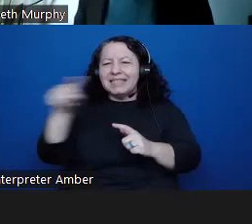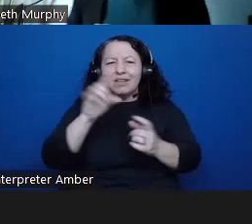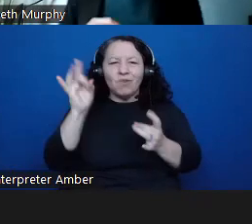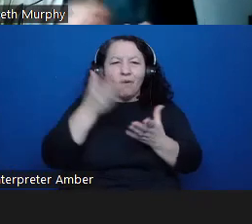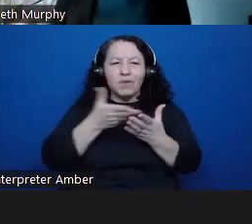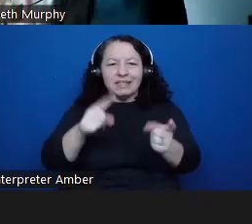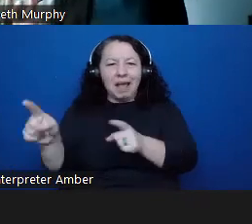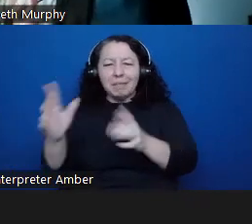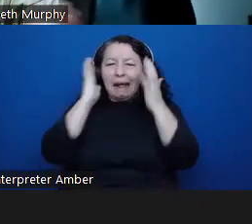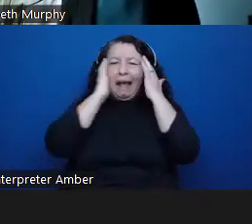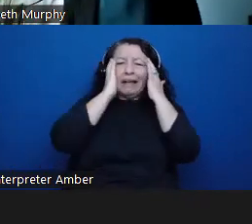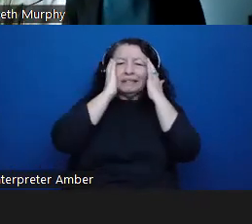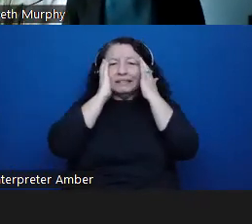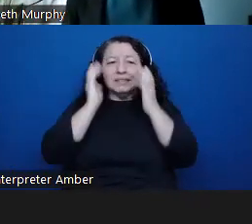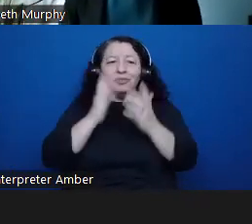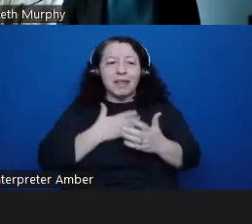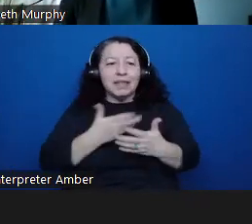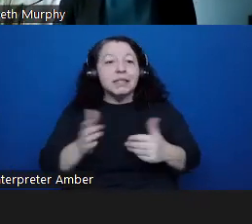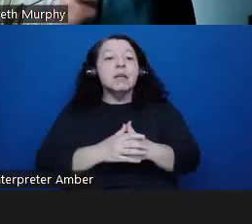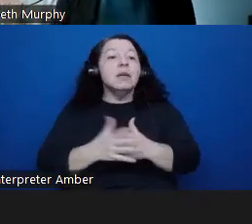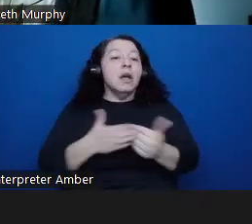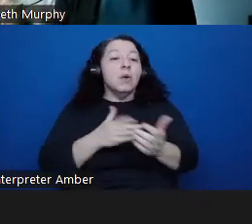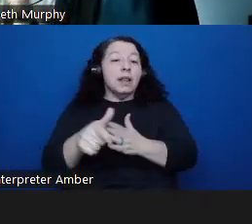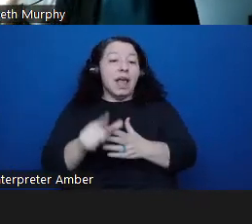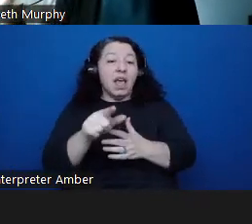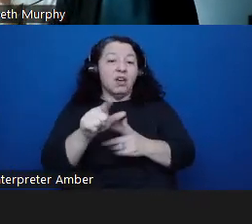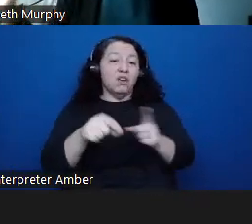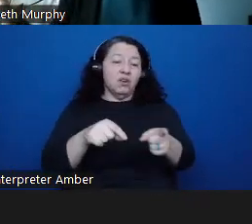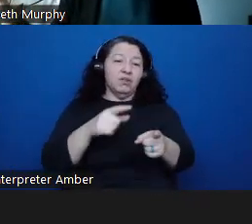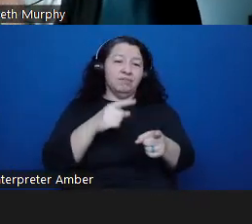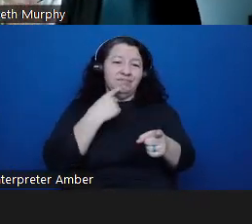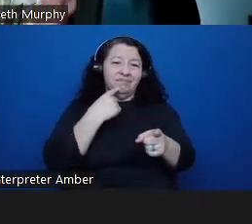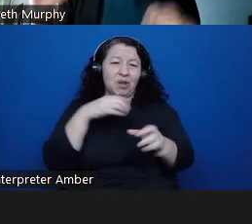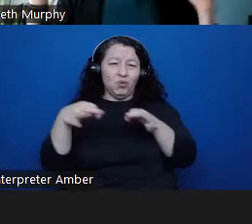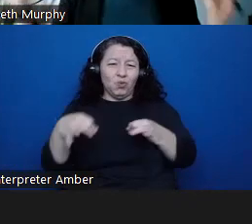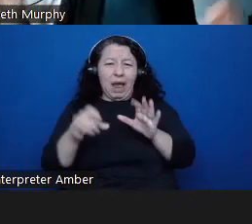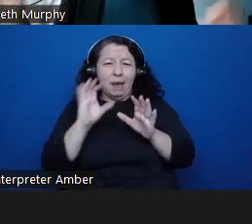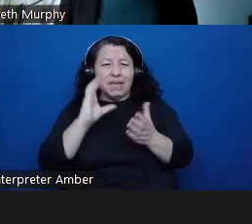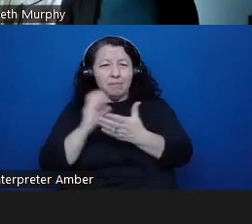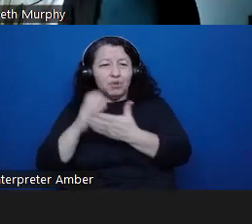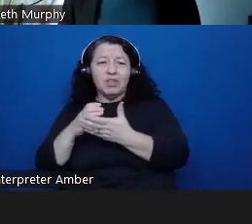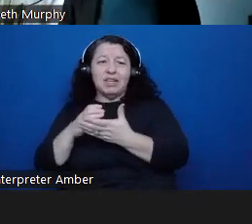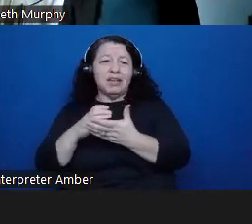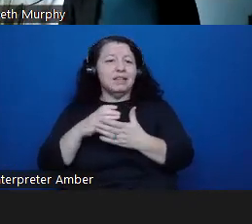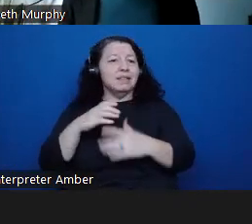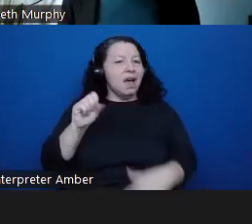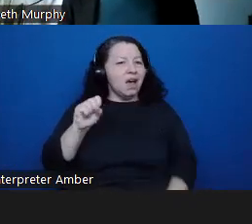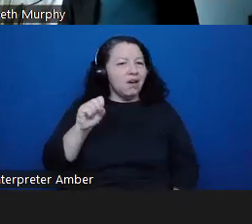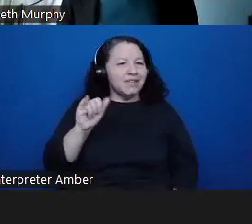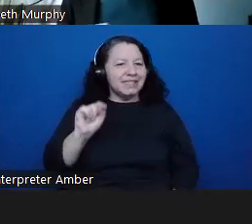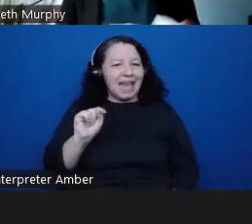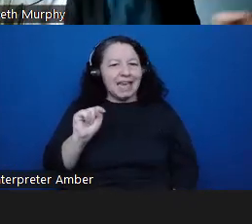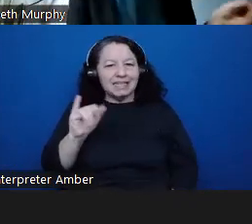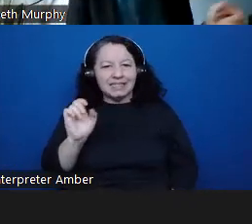times also. In late antique Antioch, textual sources describe images of Saint Simeon the Stylate placed outside of craft workshops